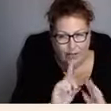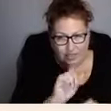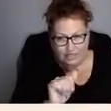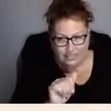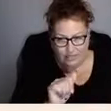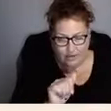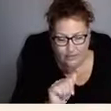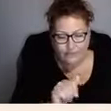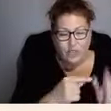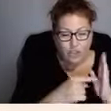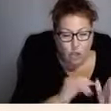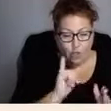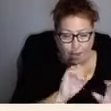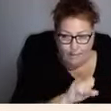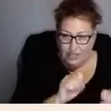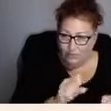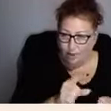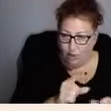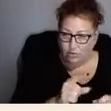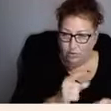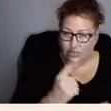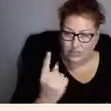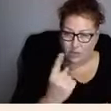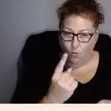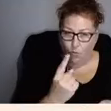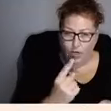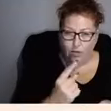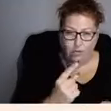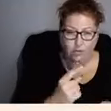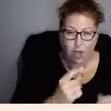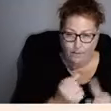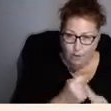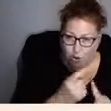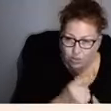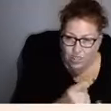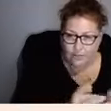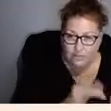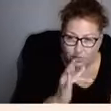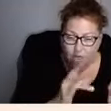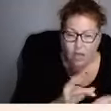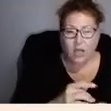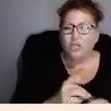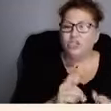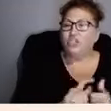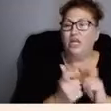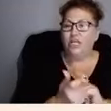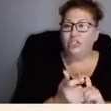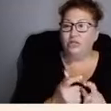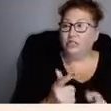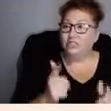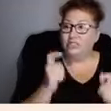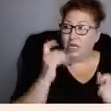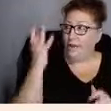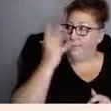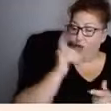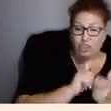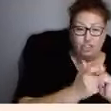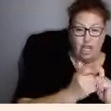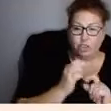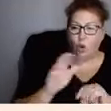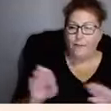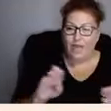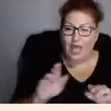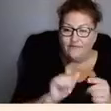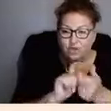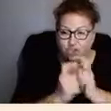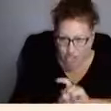the possibility of abuse or exploitation is change. A sudden or gradual change in appearance or behavior should always